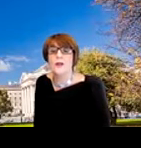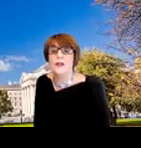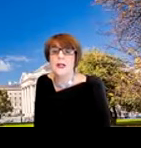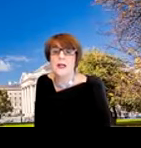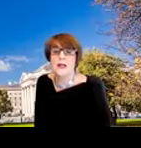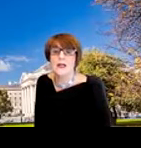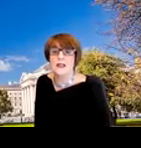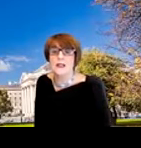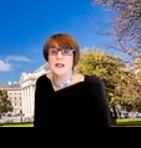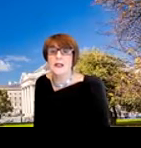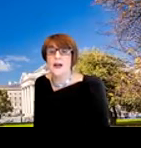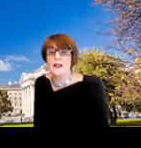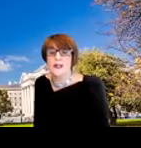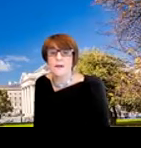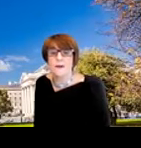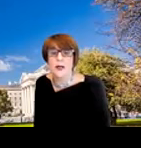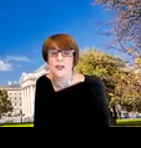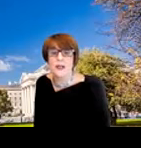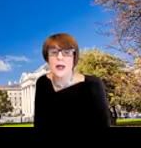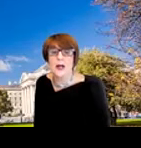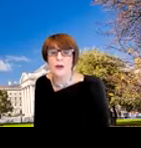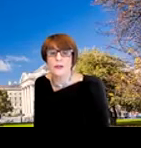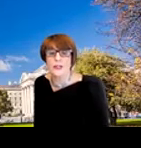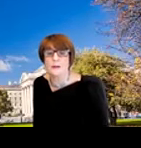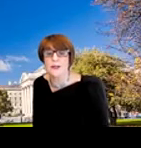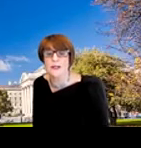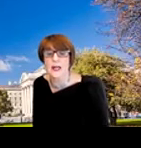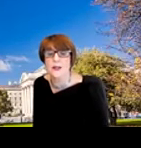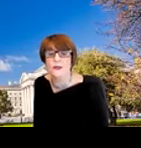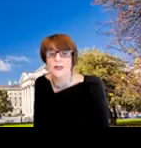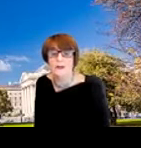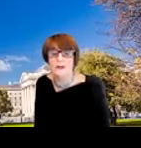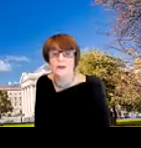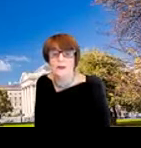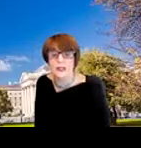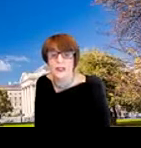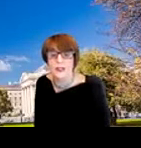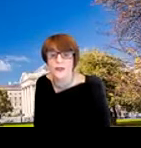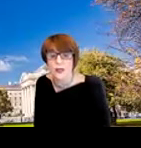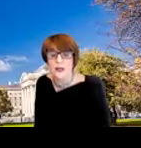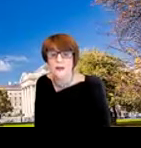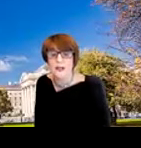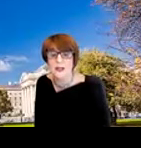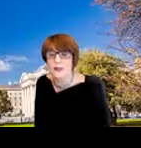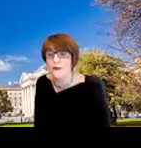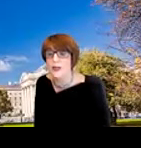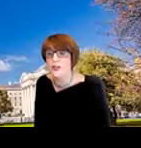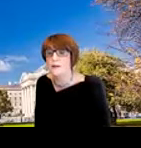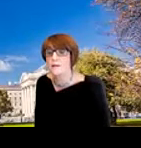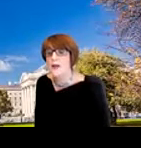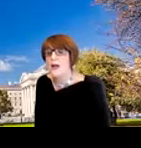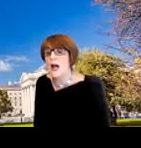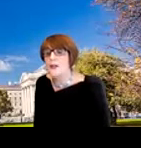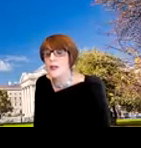The COVID-19 vaccine information, almost 80% had received government easy to read vaccine